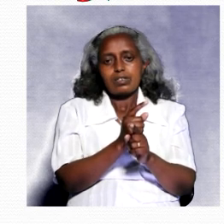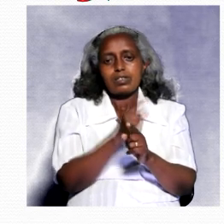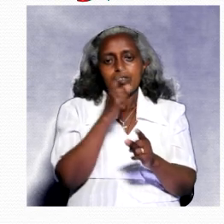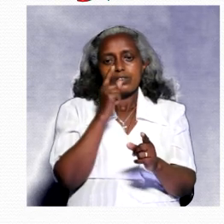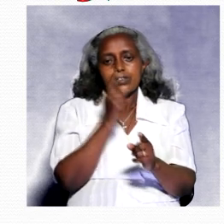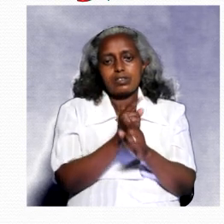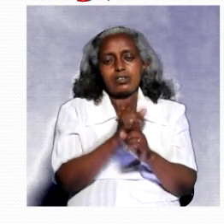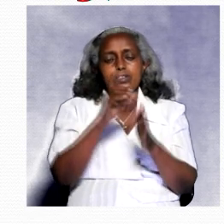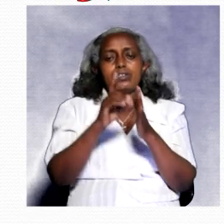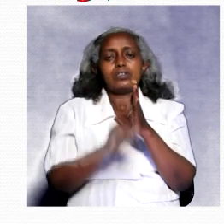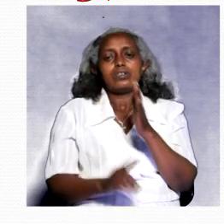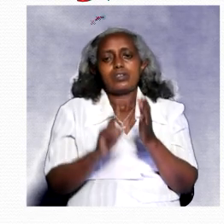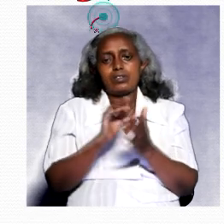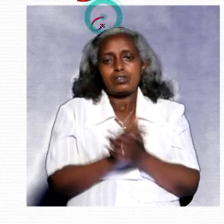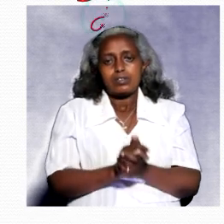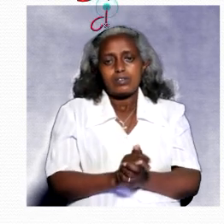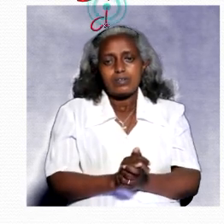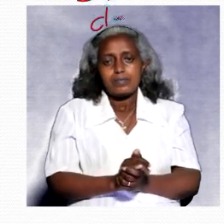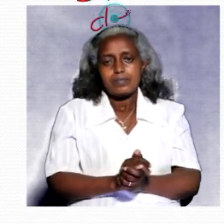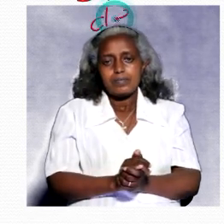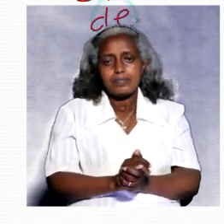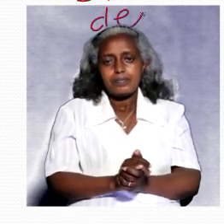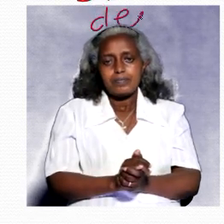Strictly decreasing.